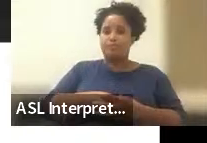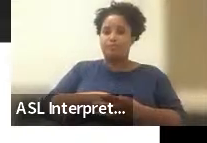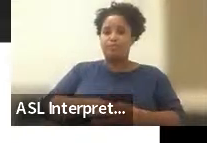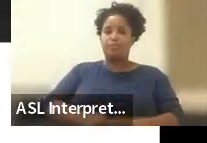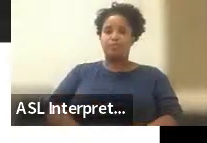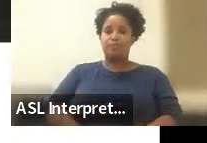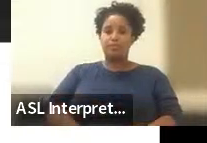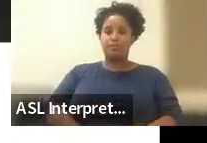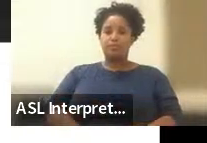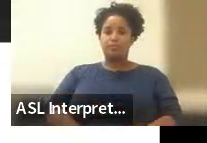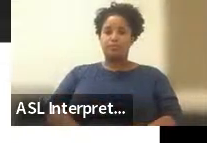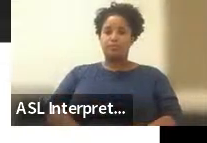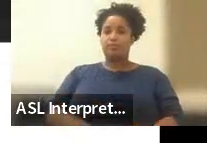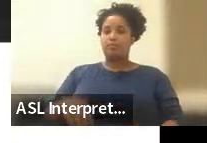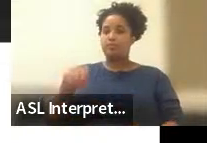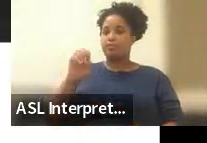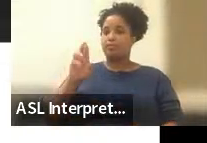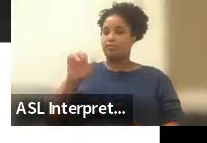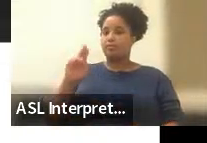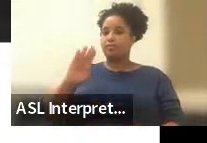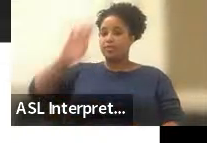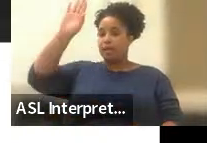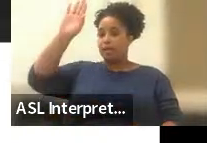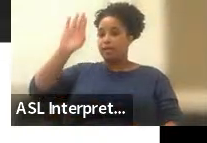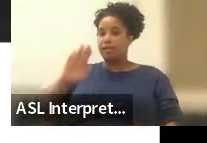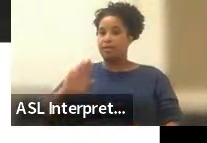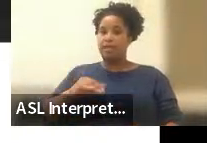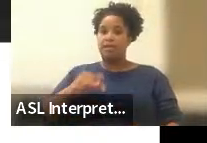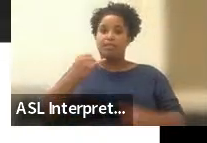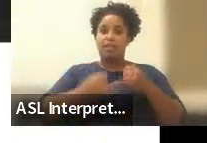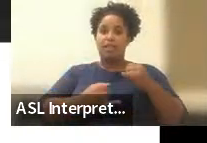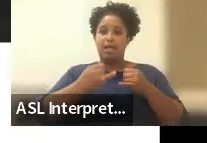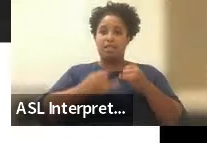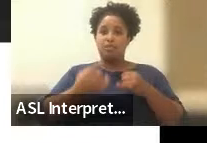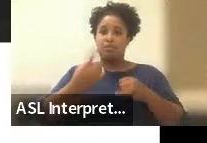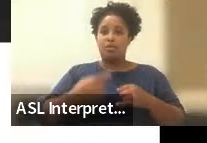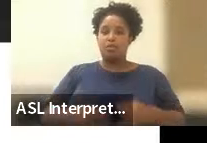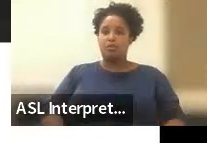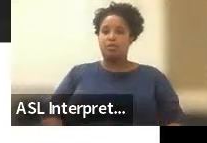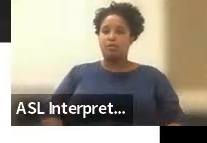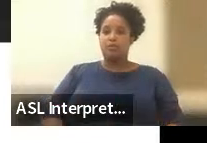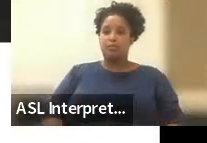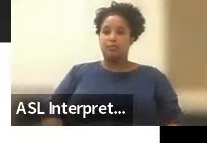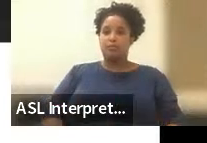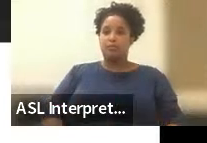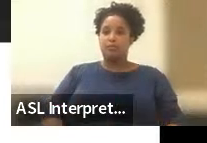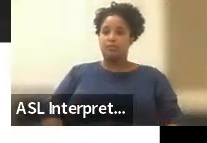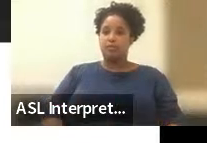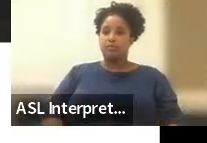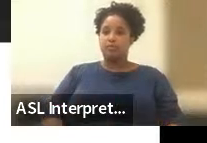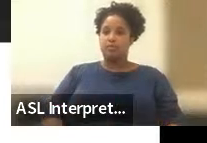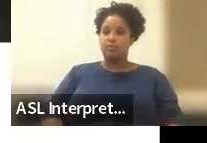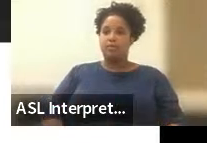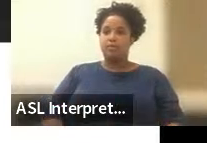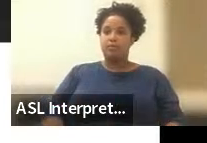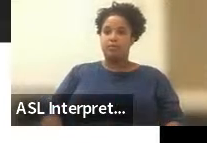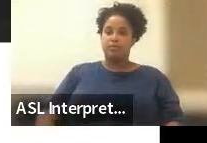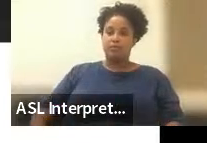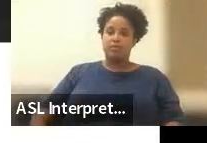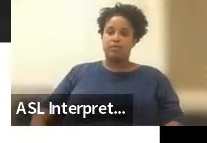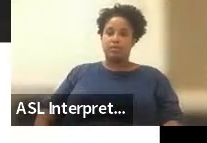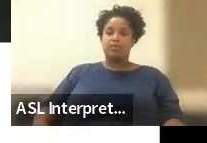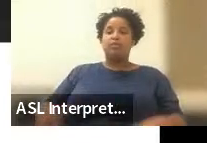I see Aaron has his hand up as well. And this will probably be my last comment because we do have to, we have